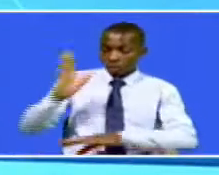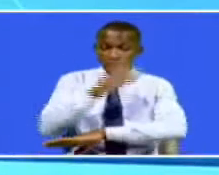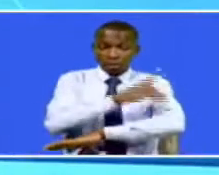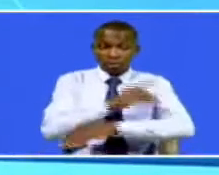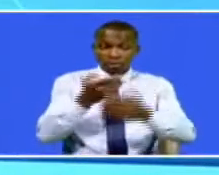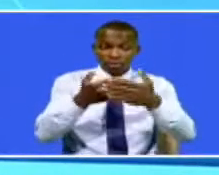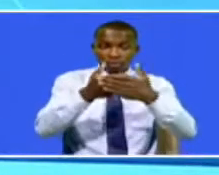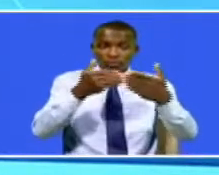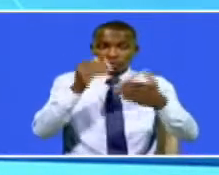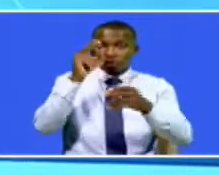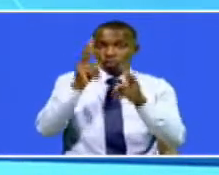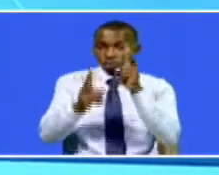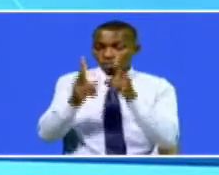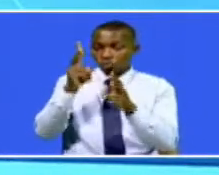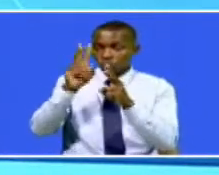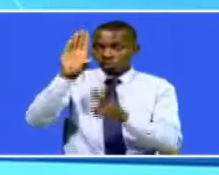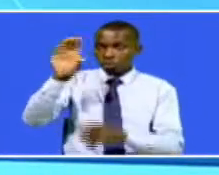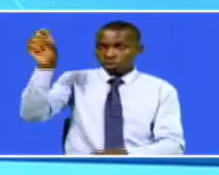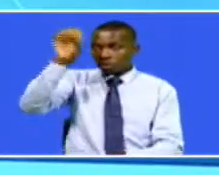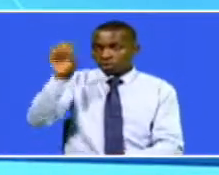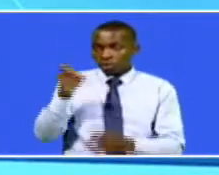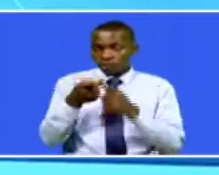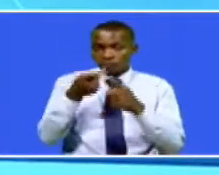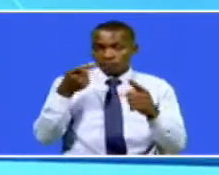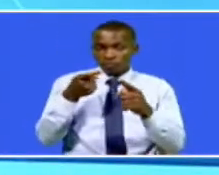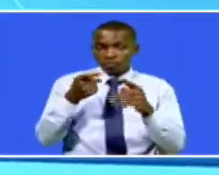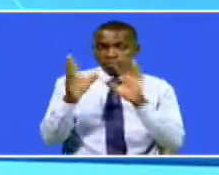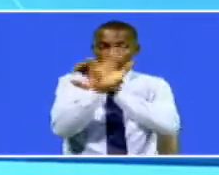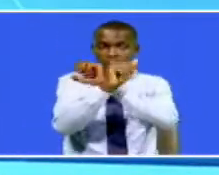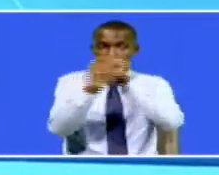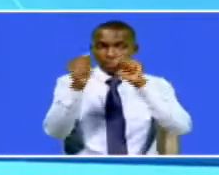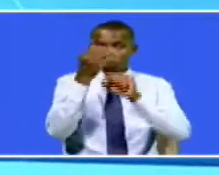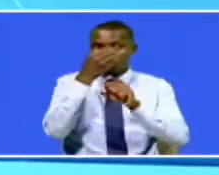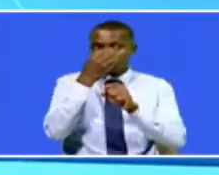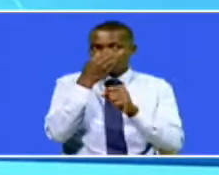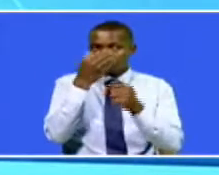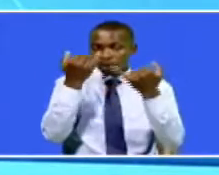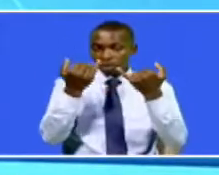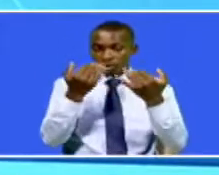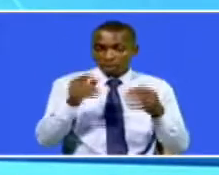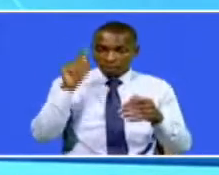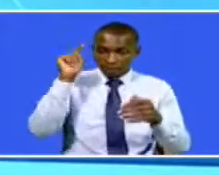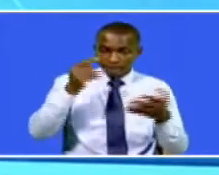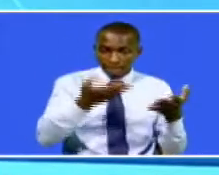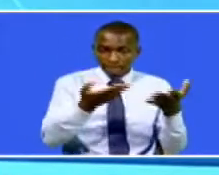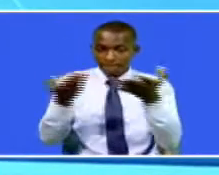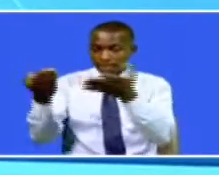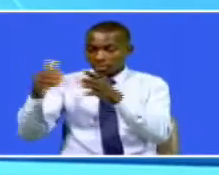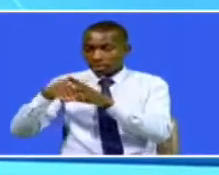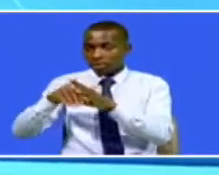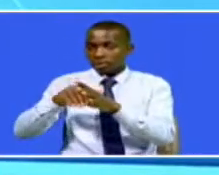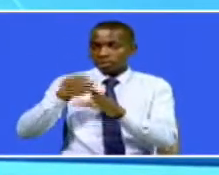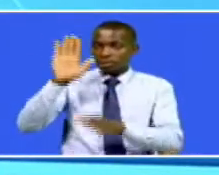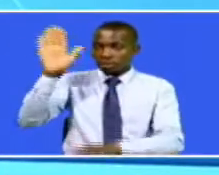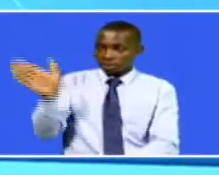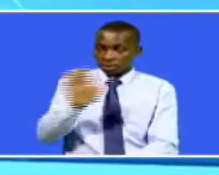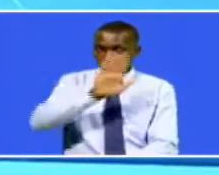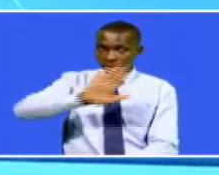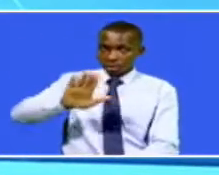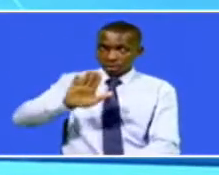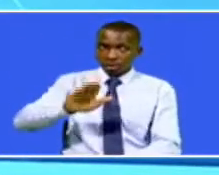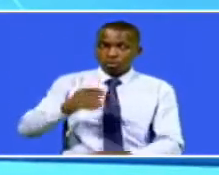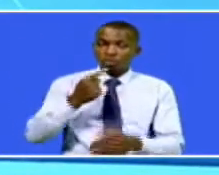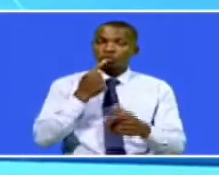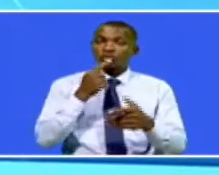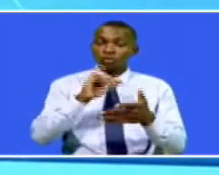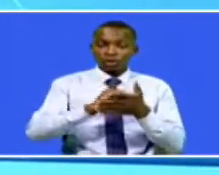22 cabinet nominees announced by President William Ruto are vetted by Parliament, probably approved and given the green light to